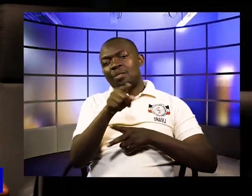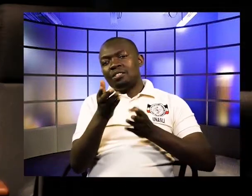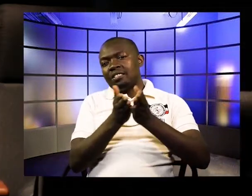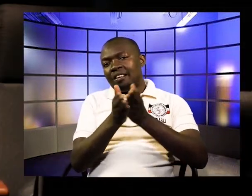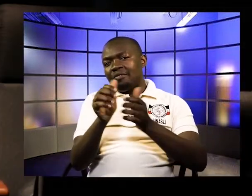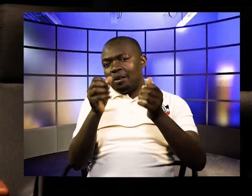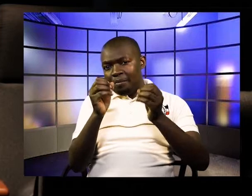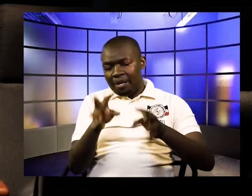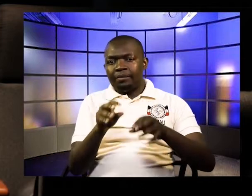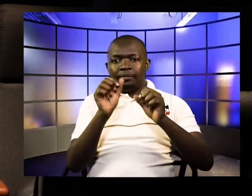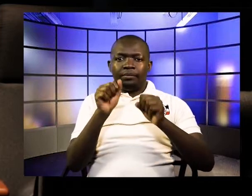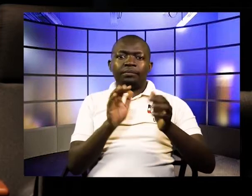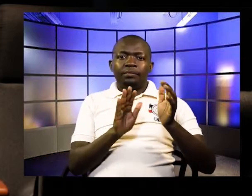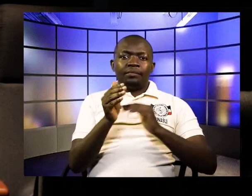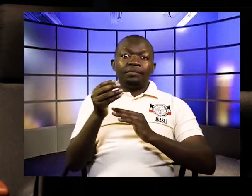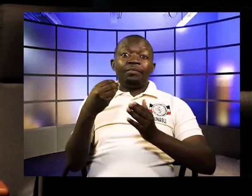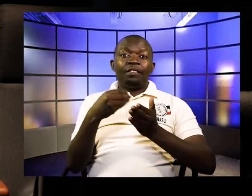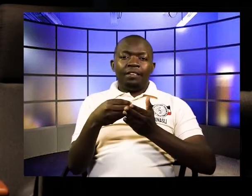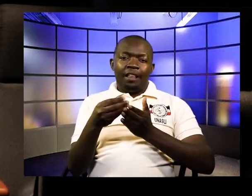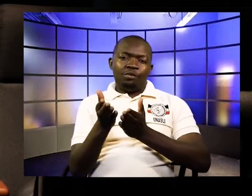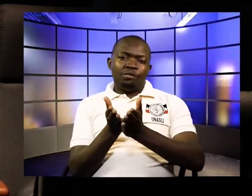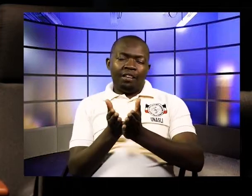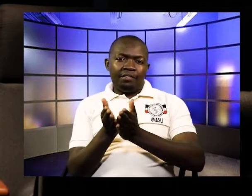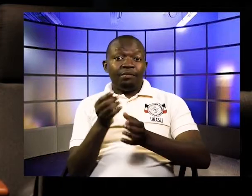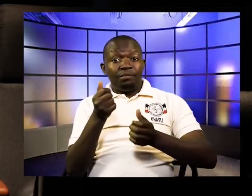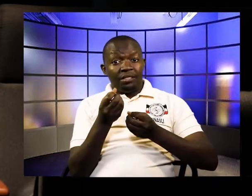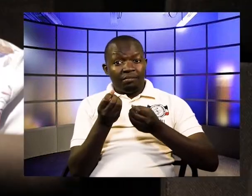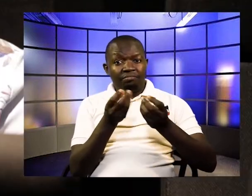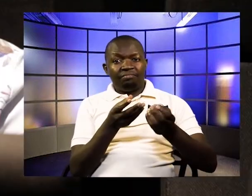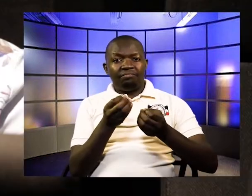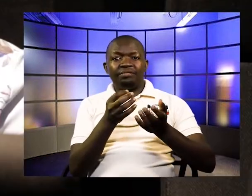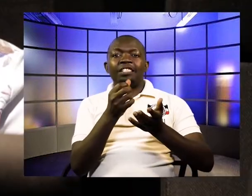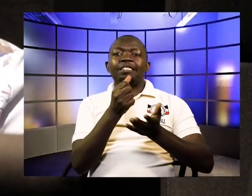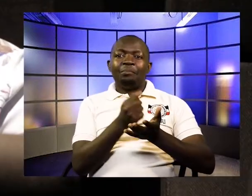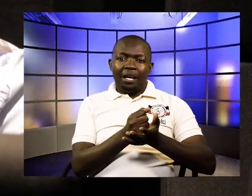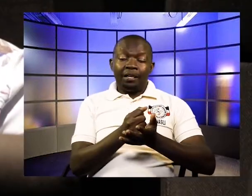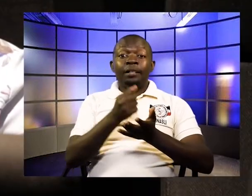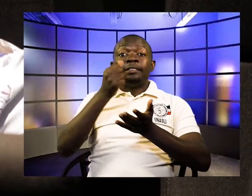are able to access financial services that are provided in the bank. The bank